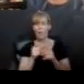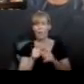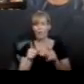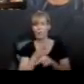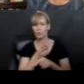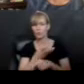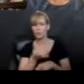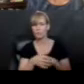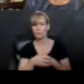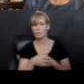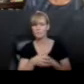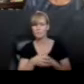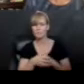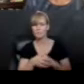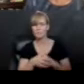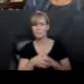What do you think?